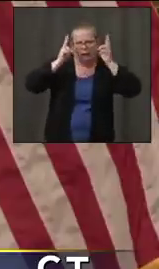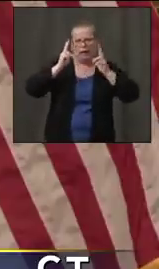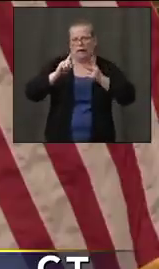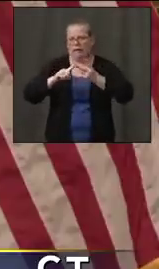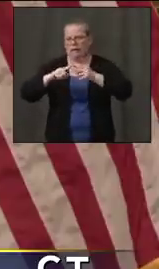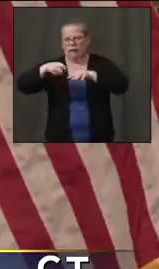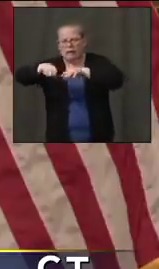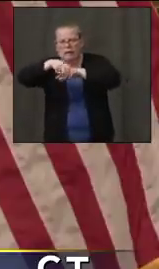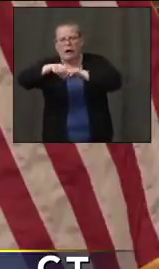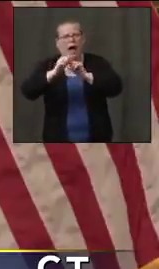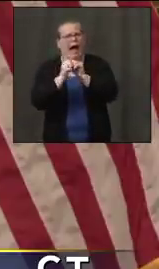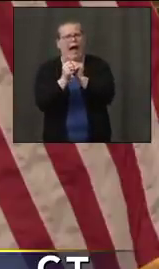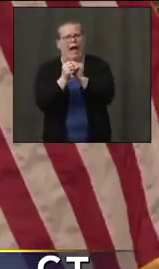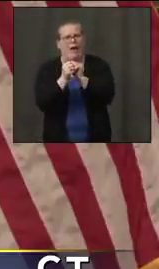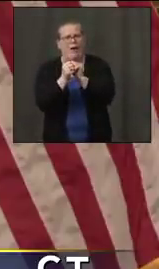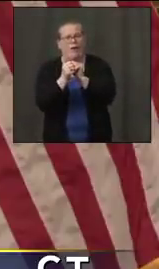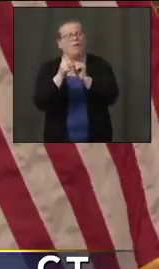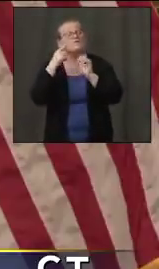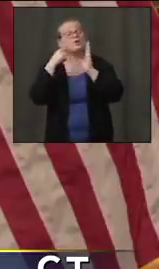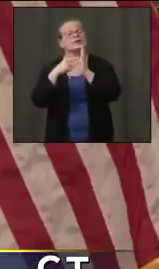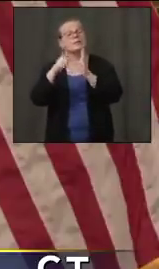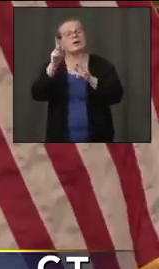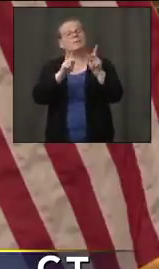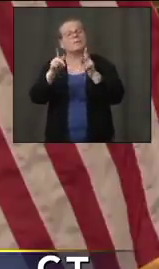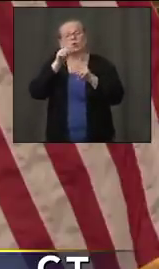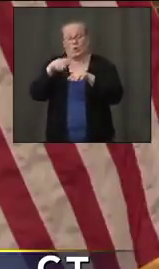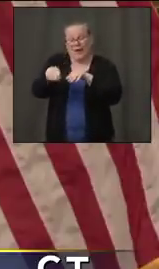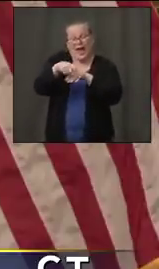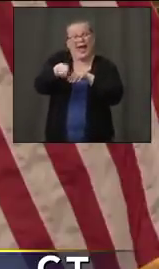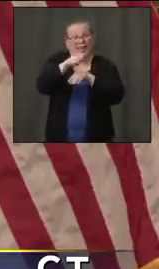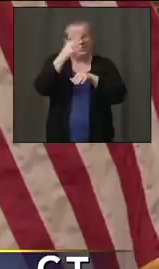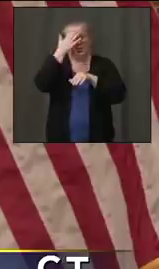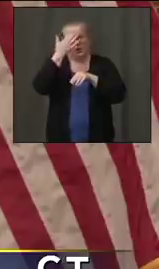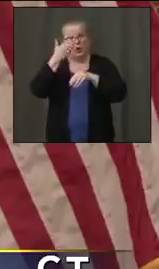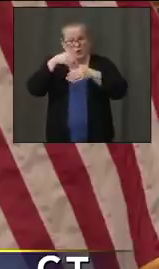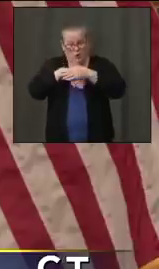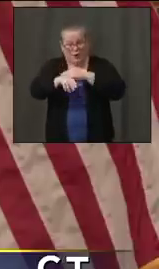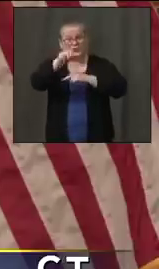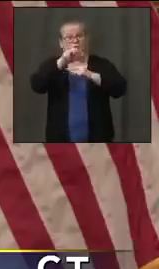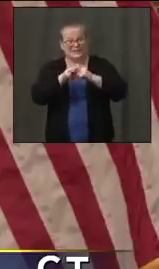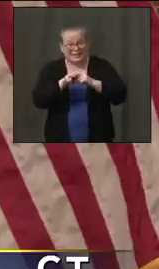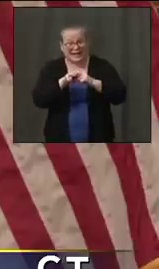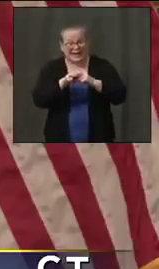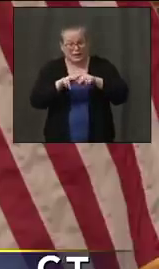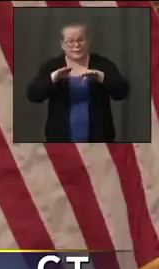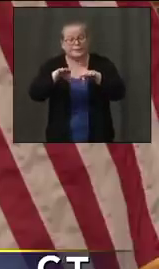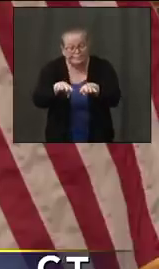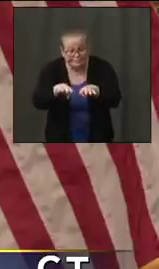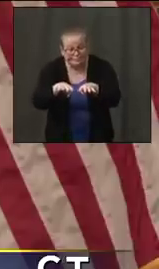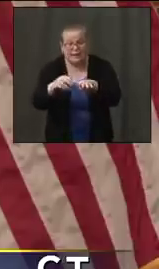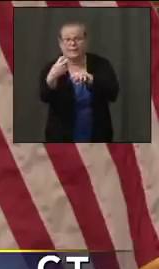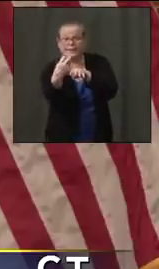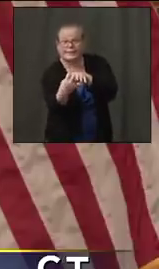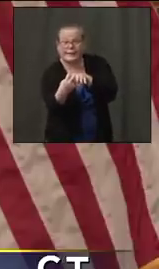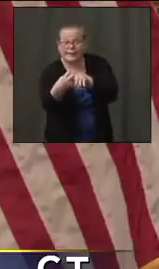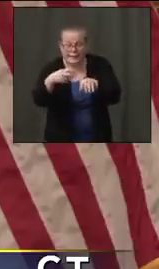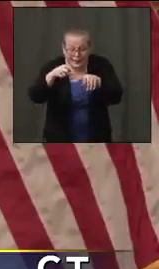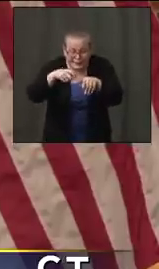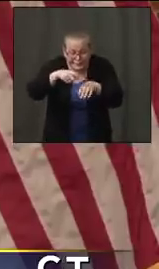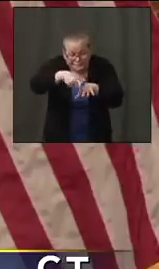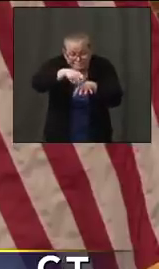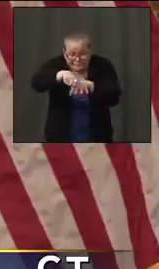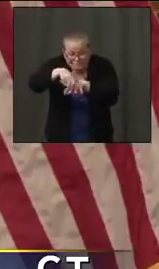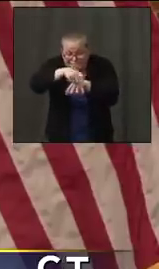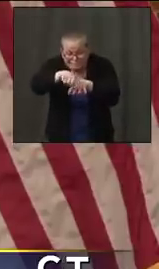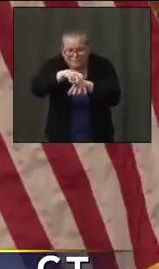salon operators, they said, you know, how can you have someone just sitting a few feet away and have that